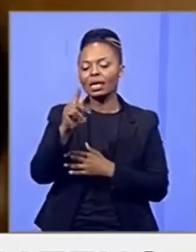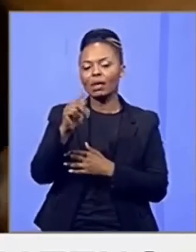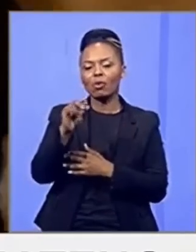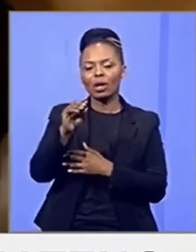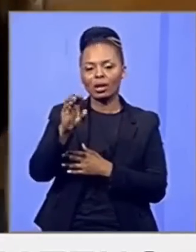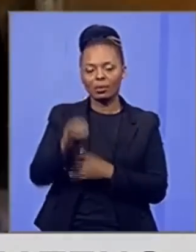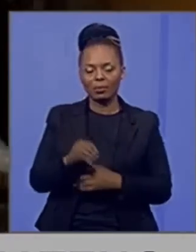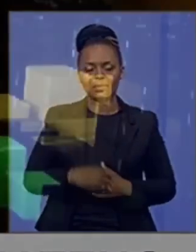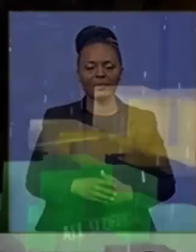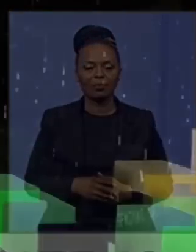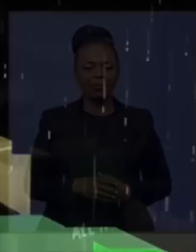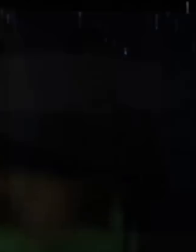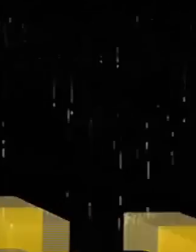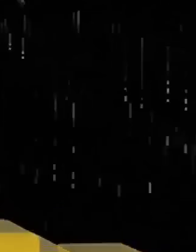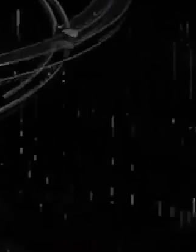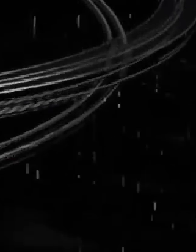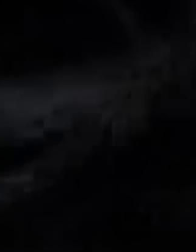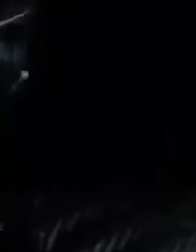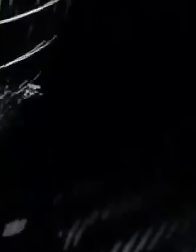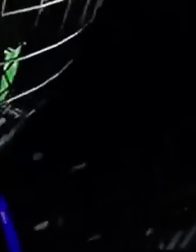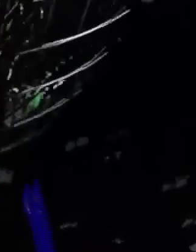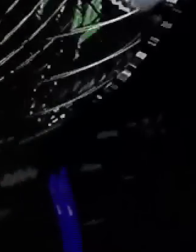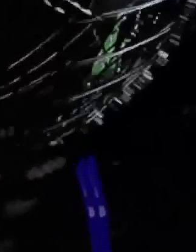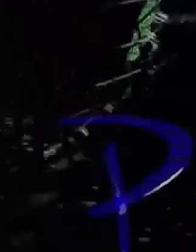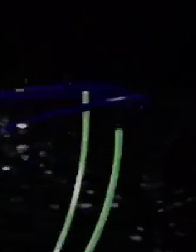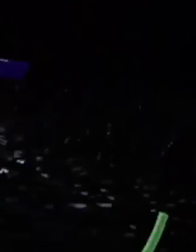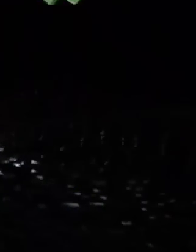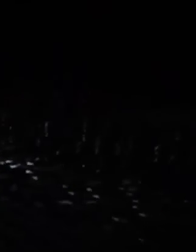ke Thola Letlala.